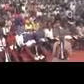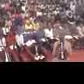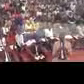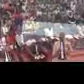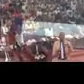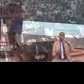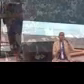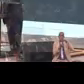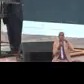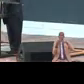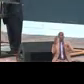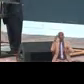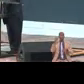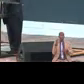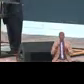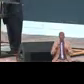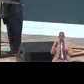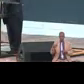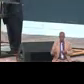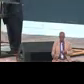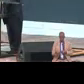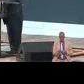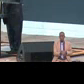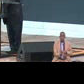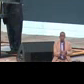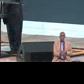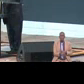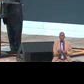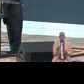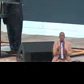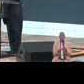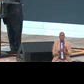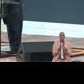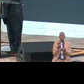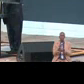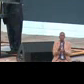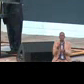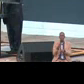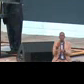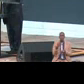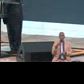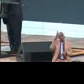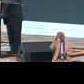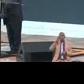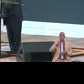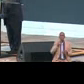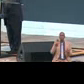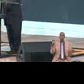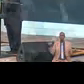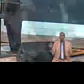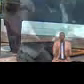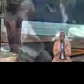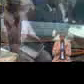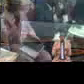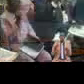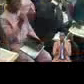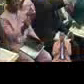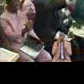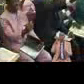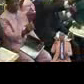From the top of your head to the tip of your toe. Every work of the devil is destroyed